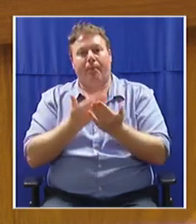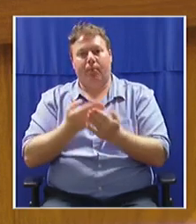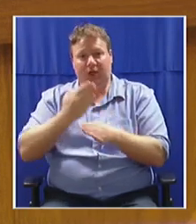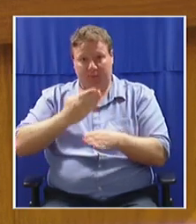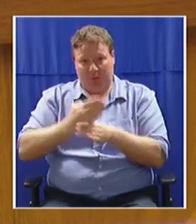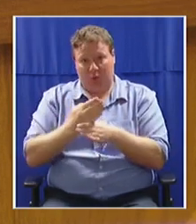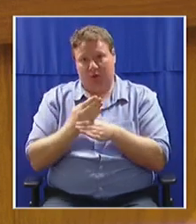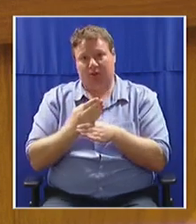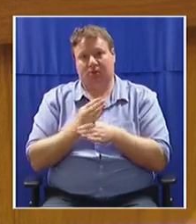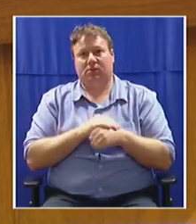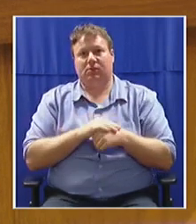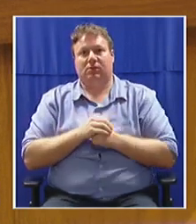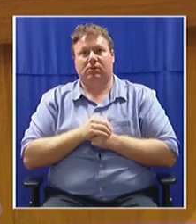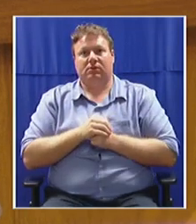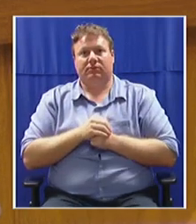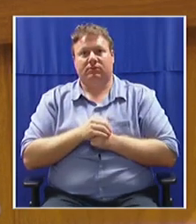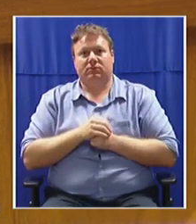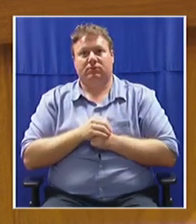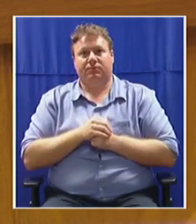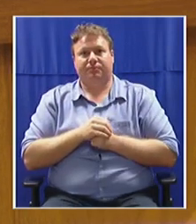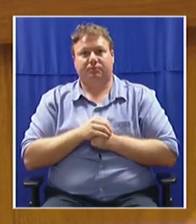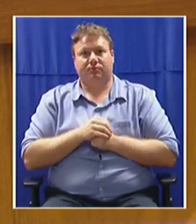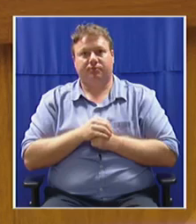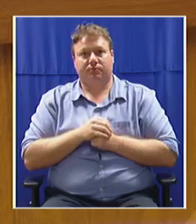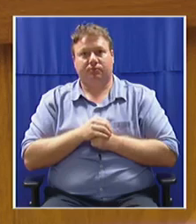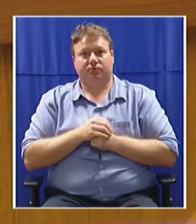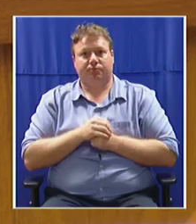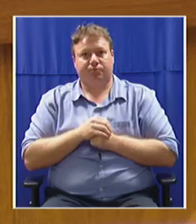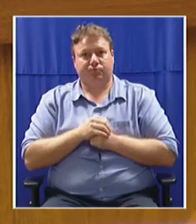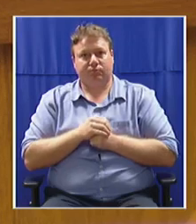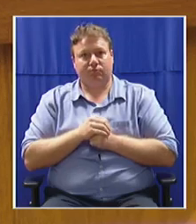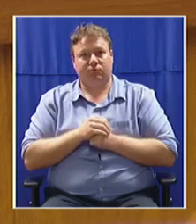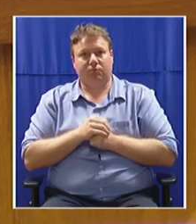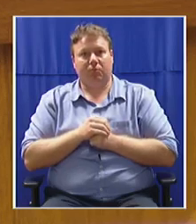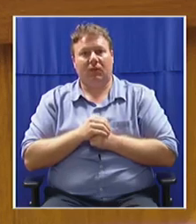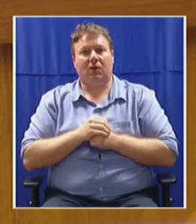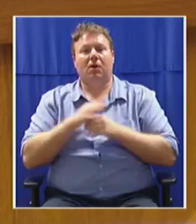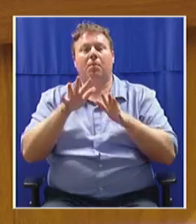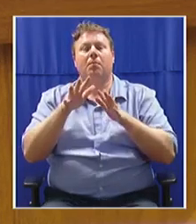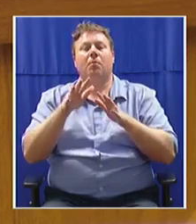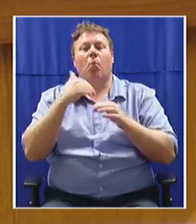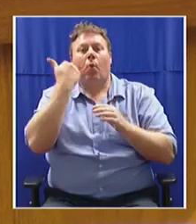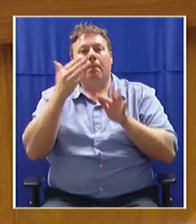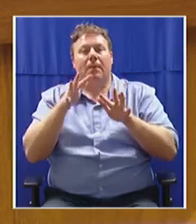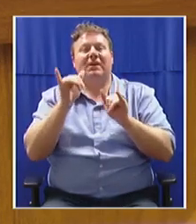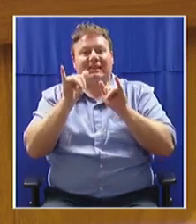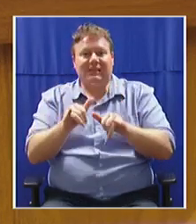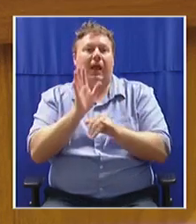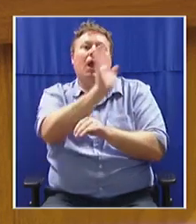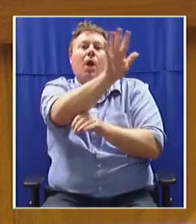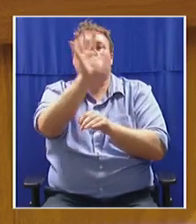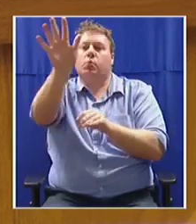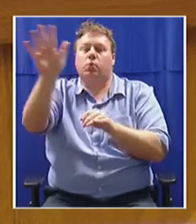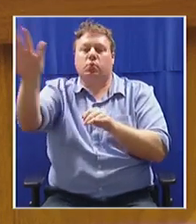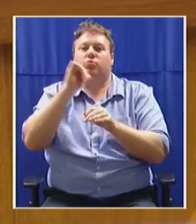the main to out-migration into our already congested cities. To